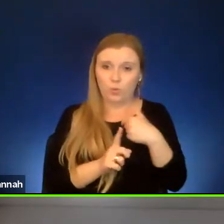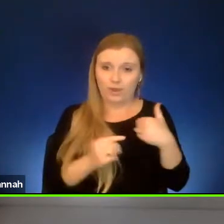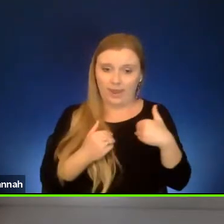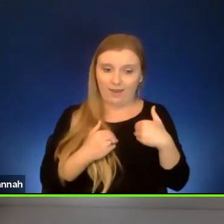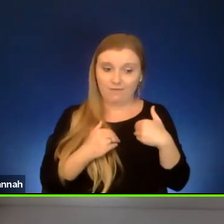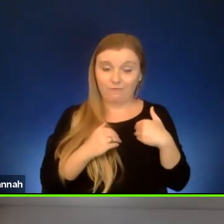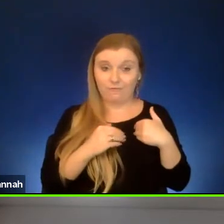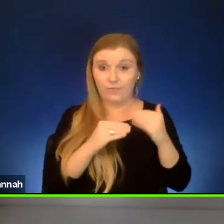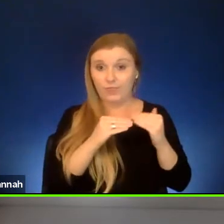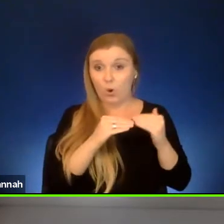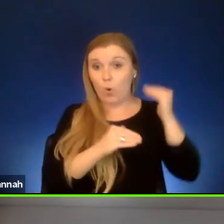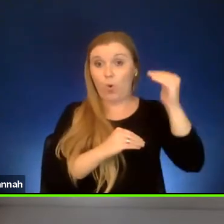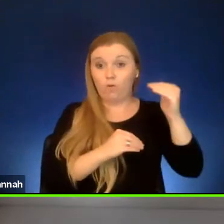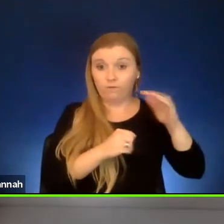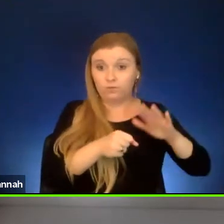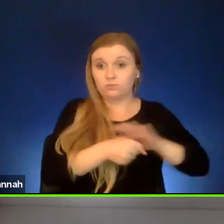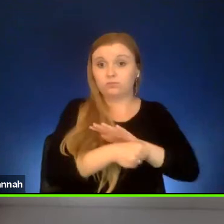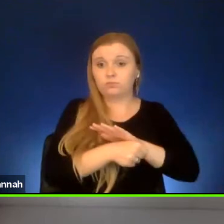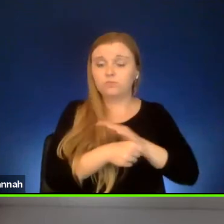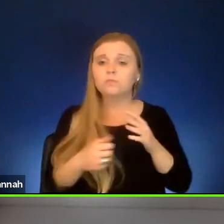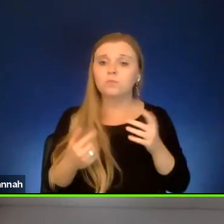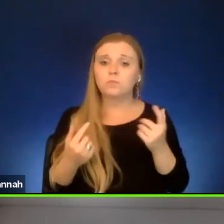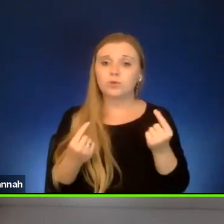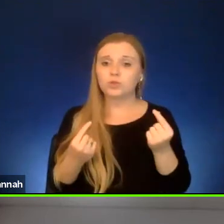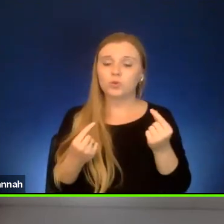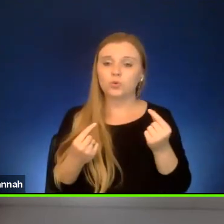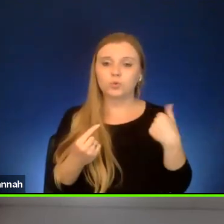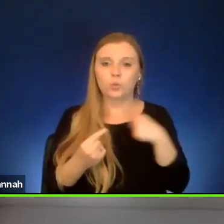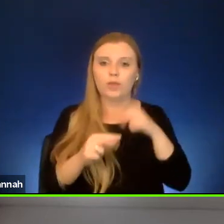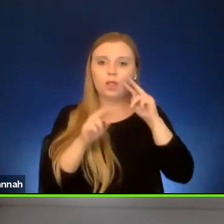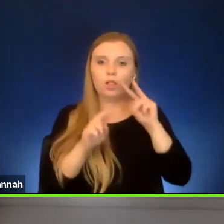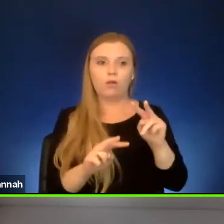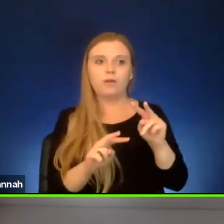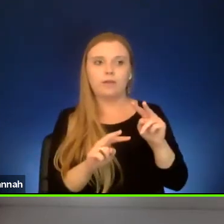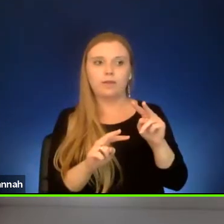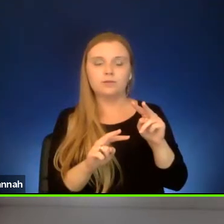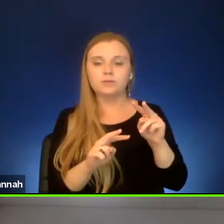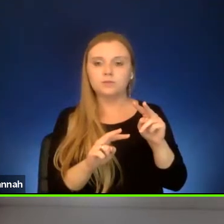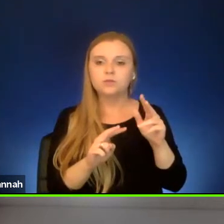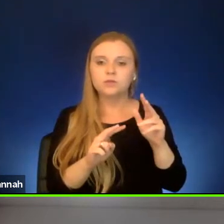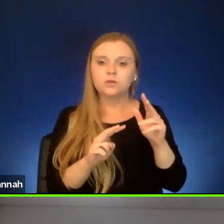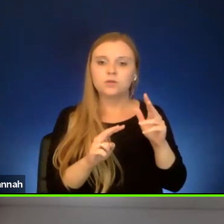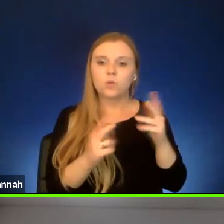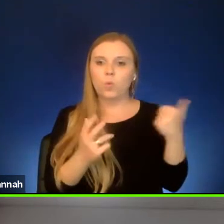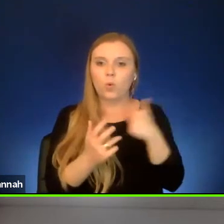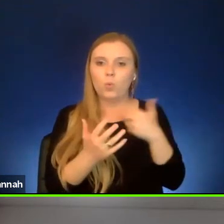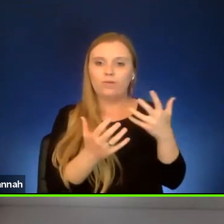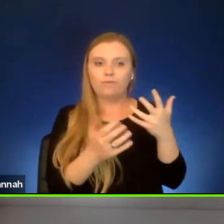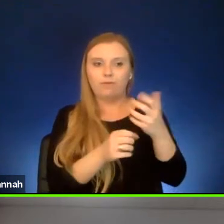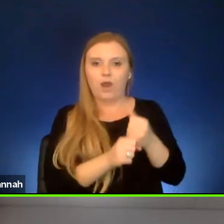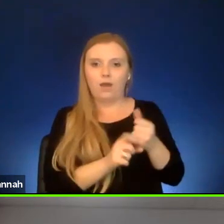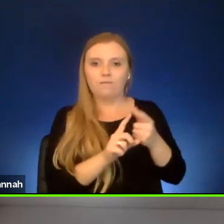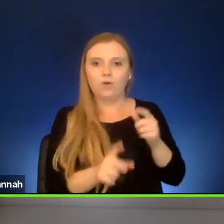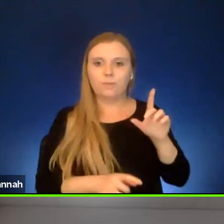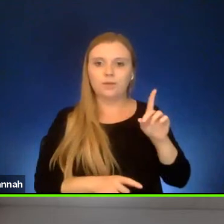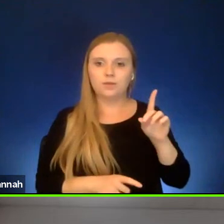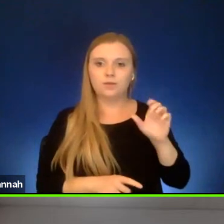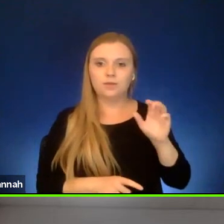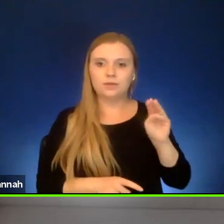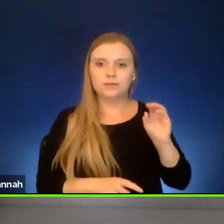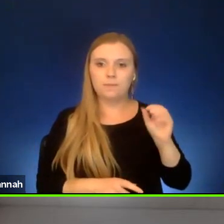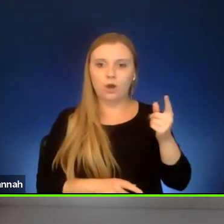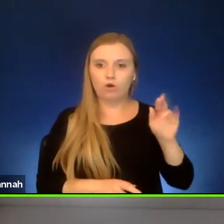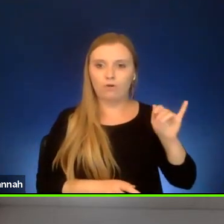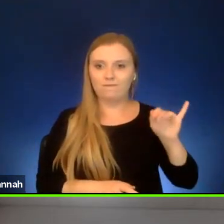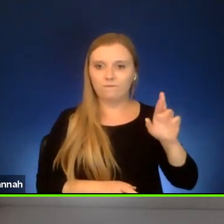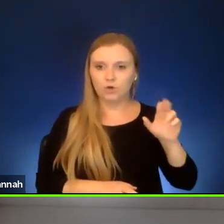overcrowding, what we are looking at are the projections that we have received from our demographers. The projections that we have